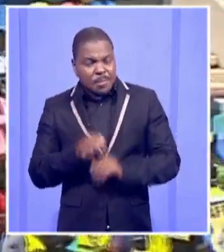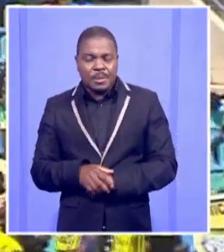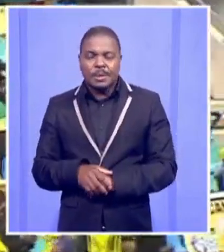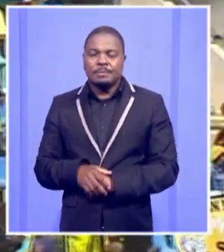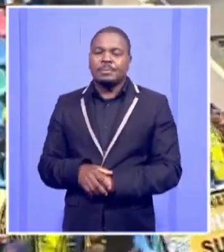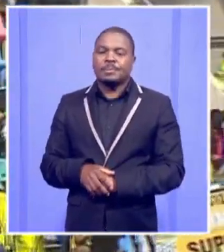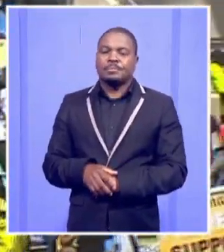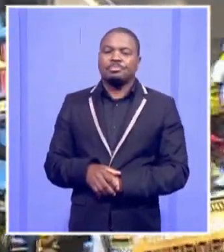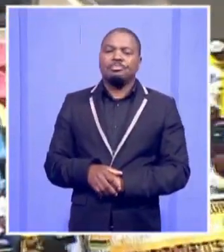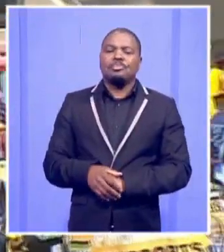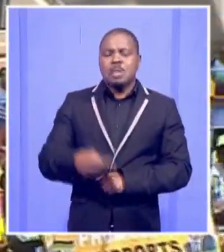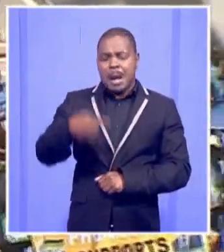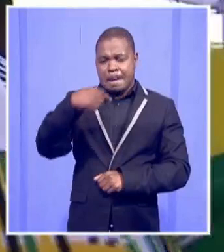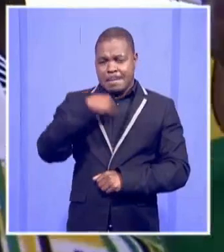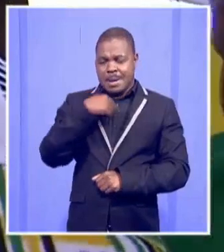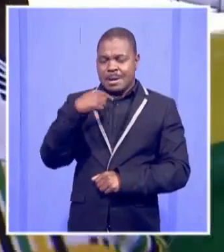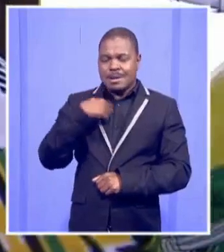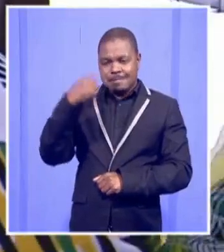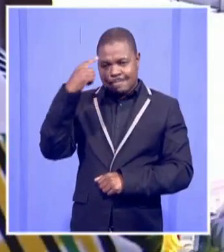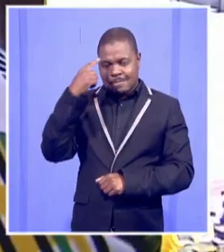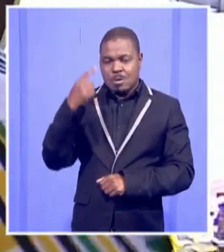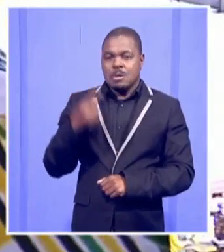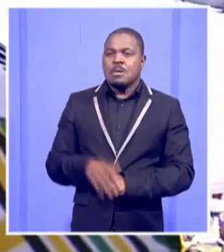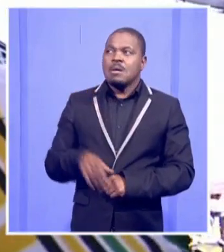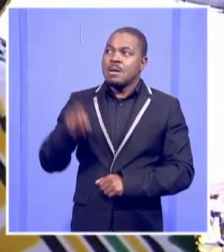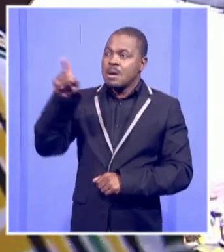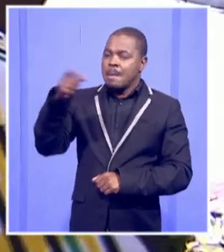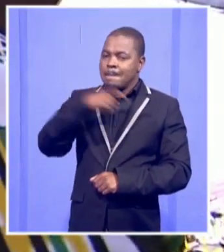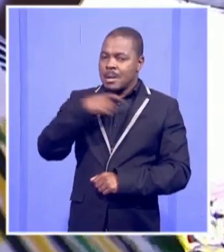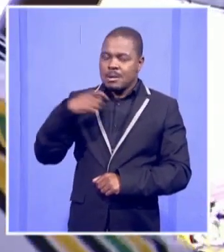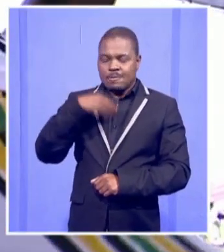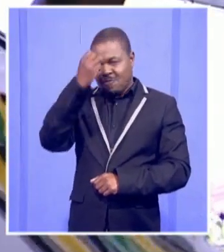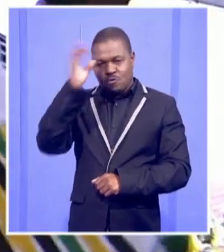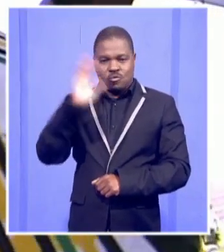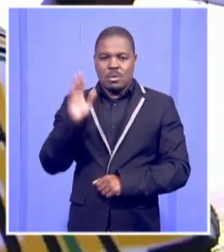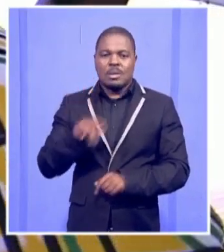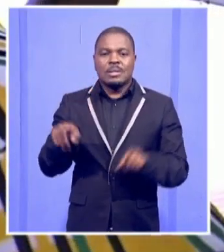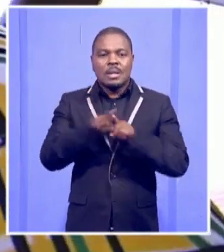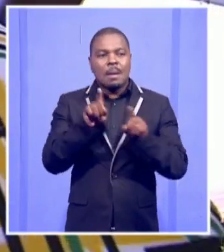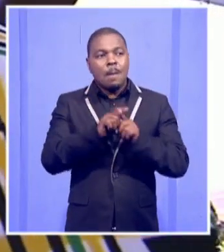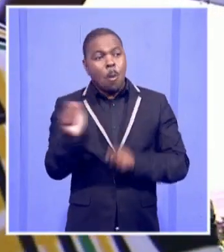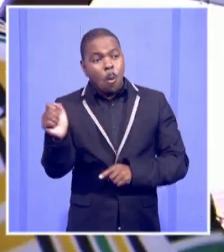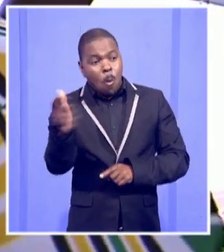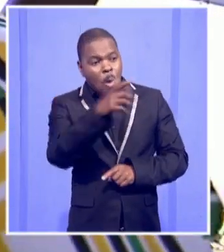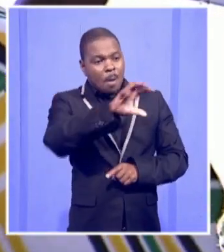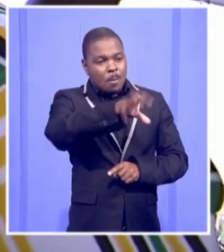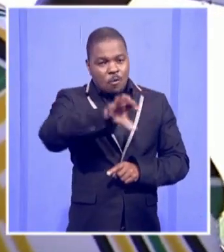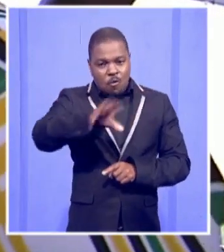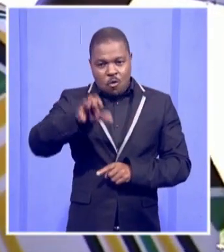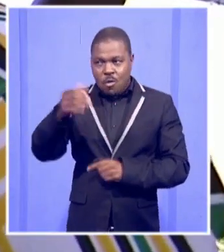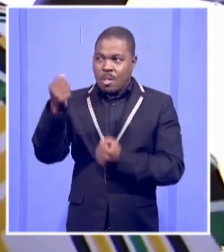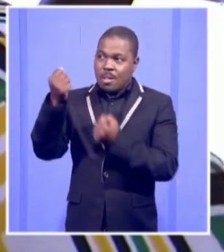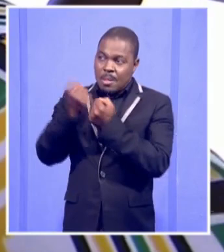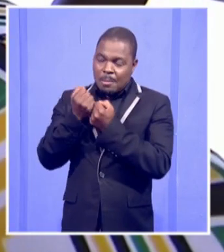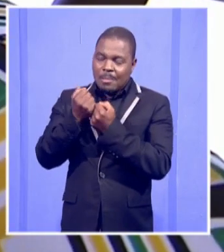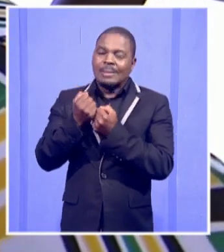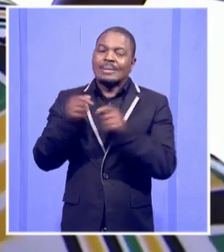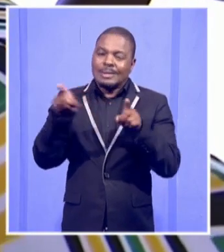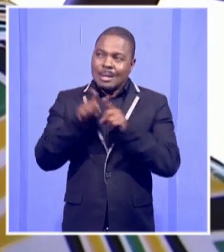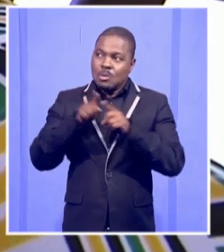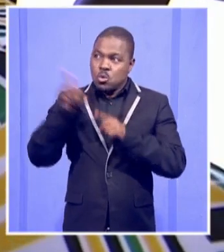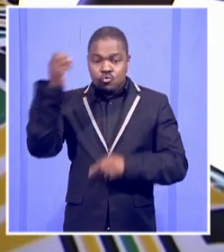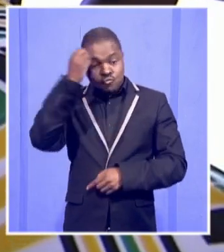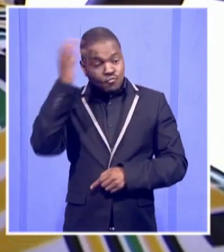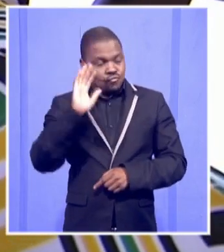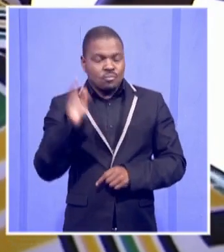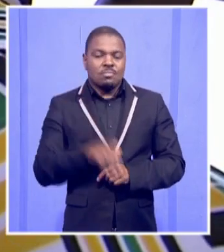bengithanda ukuthi president angasikhohlwa uma akakhumbula wonke ma province la ambiselile angakhohlwa